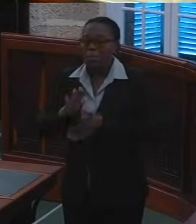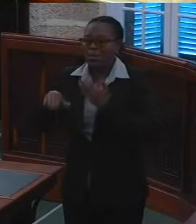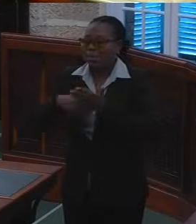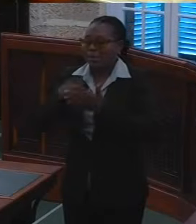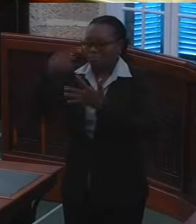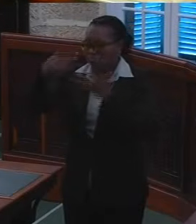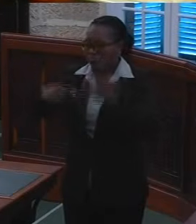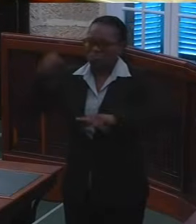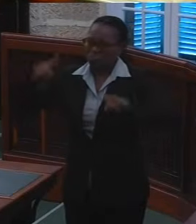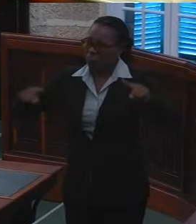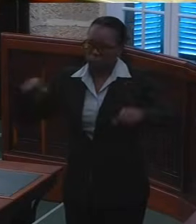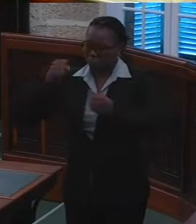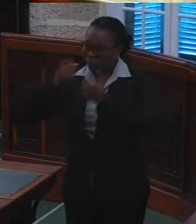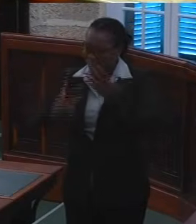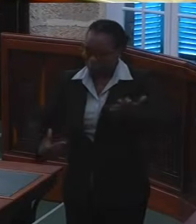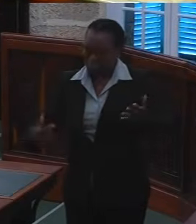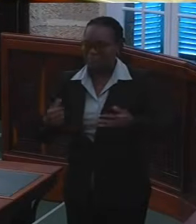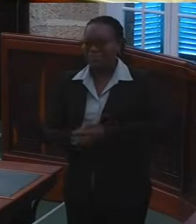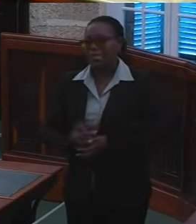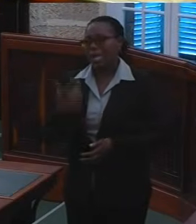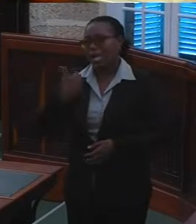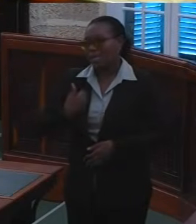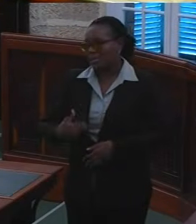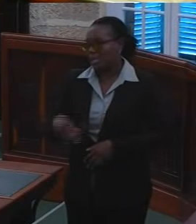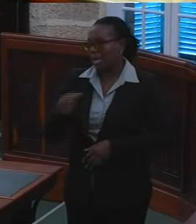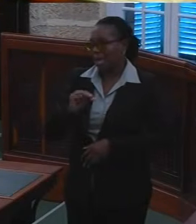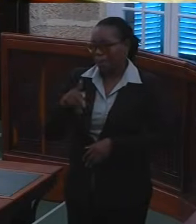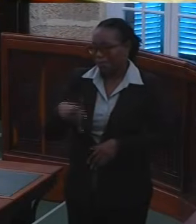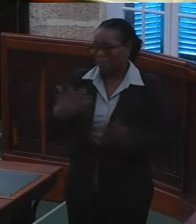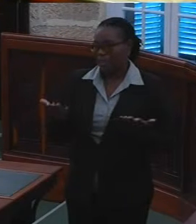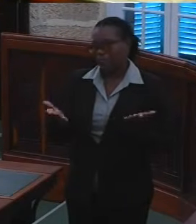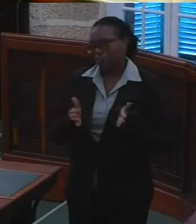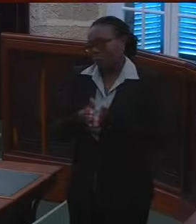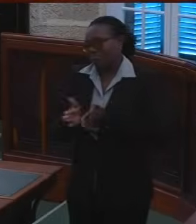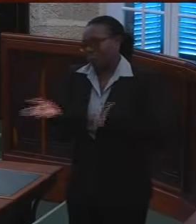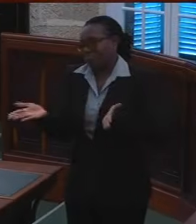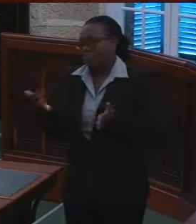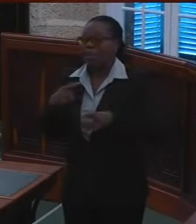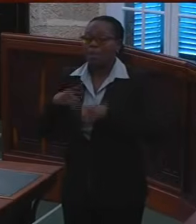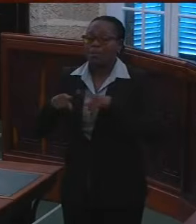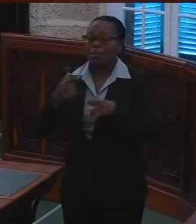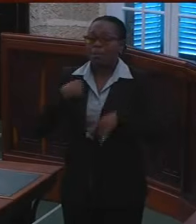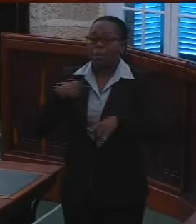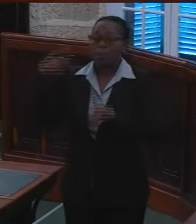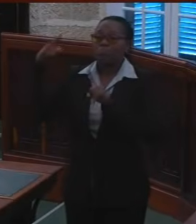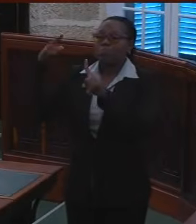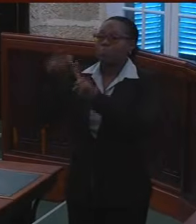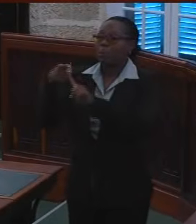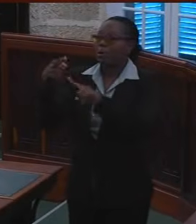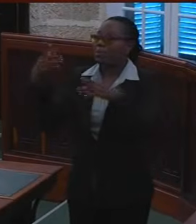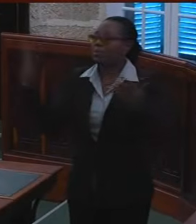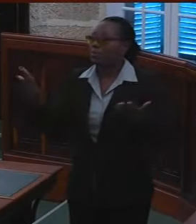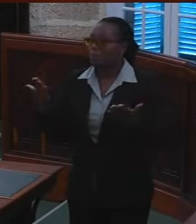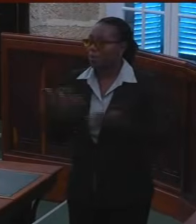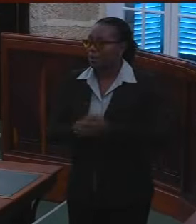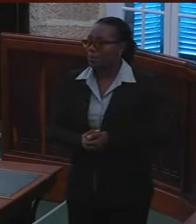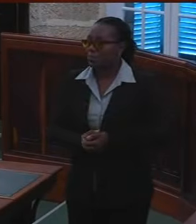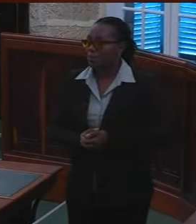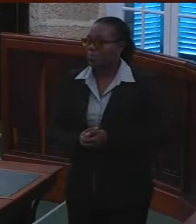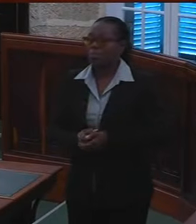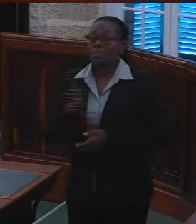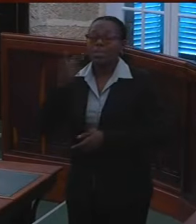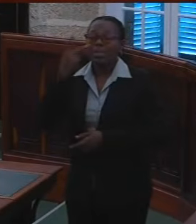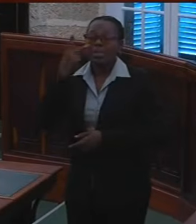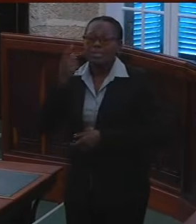things. Some members again that said, Mr. Speaker, sir, my point is, however, that we have seen a number